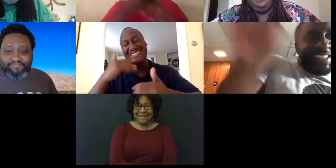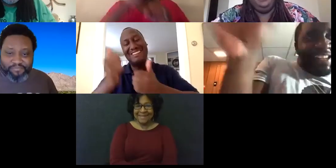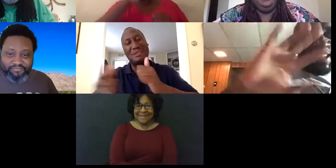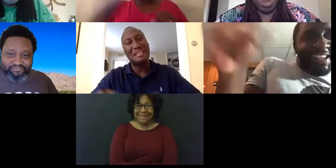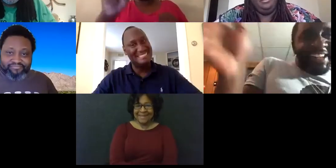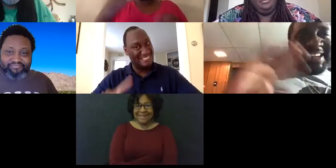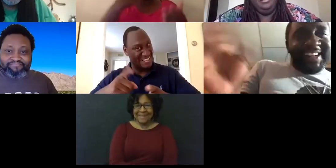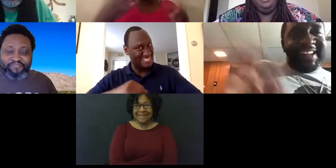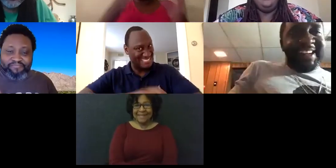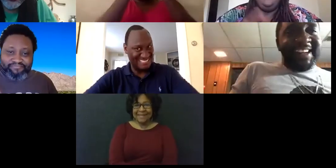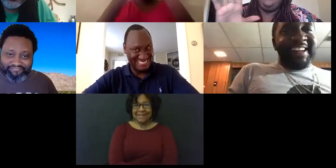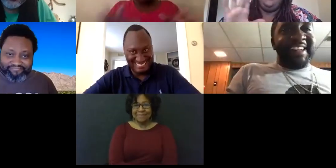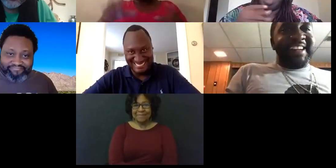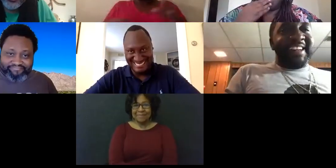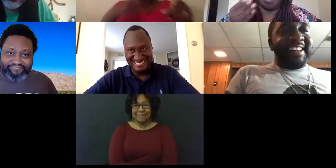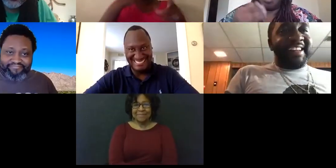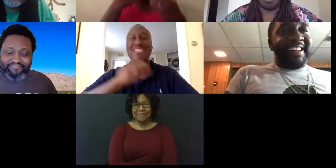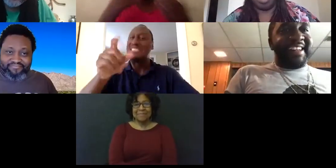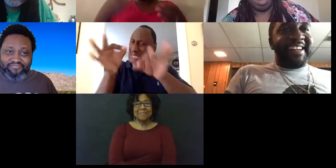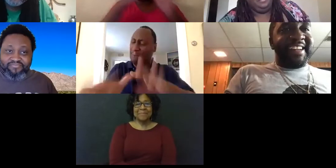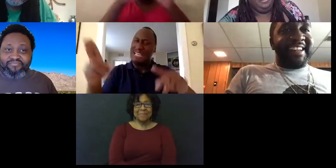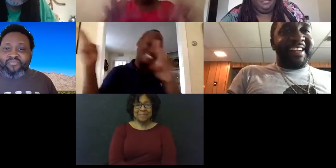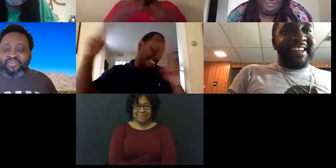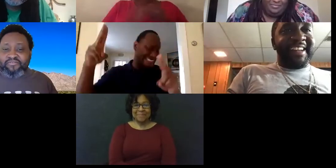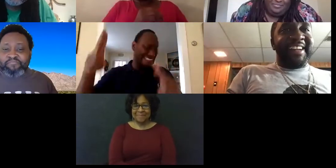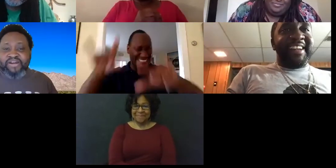the interpreters and our captionists.